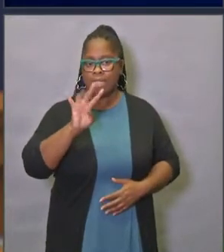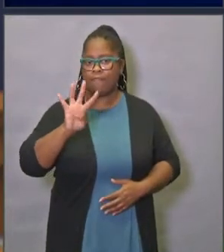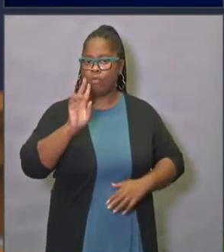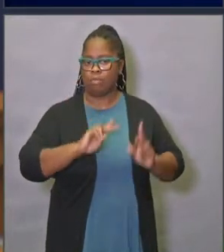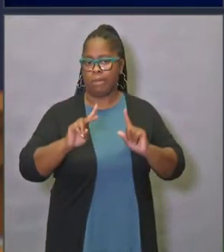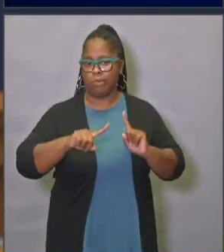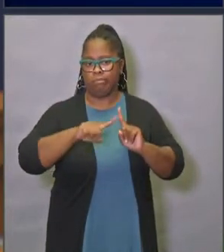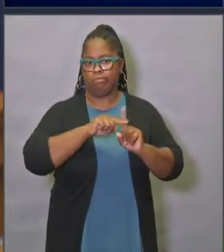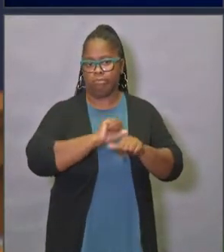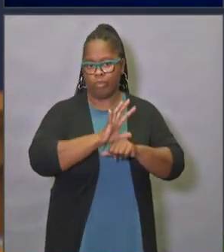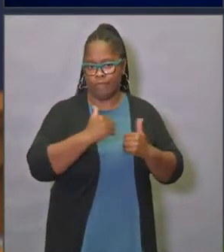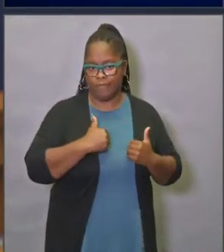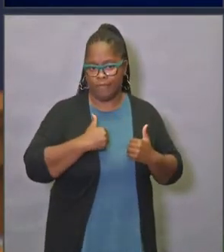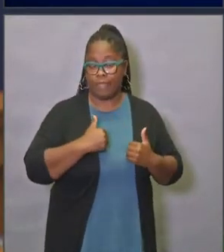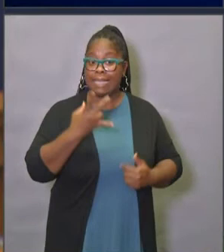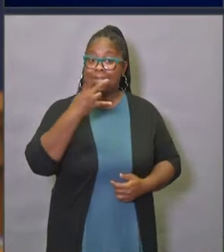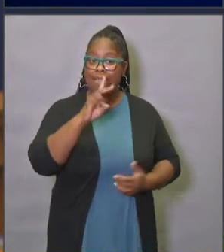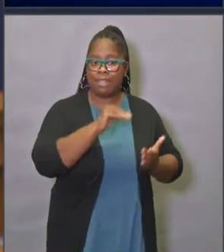34,574, with